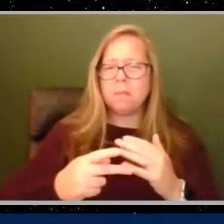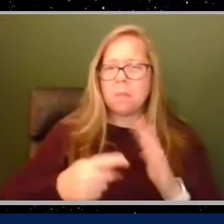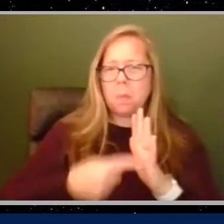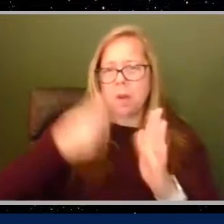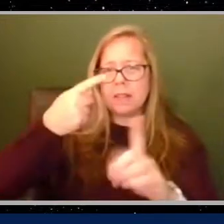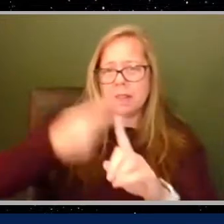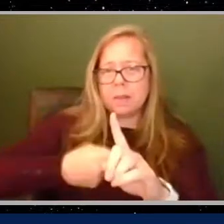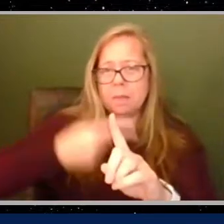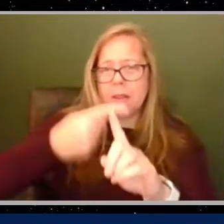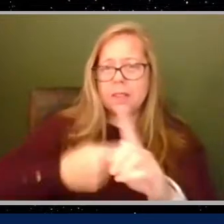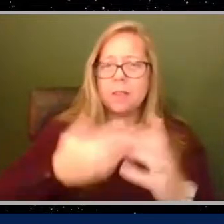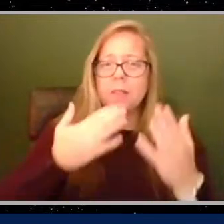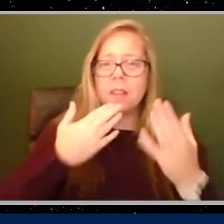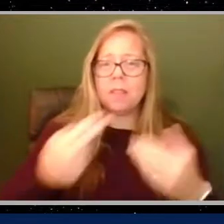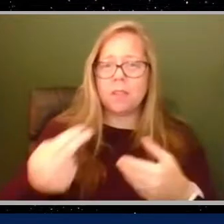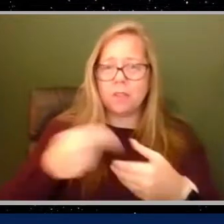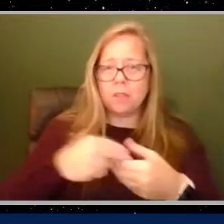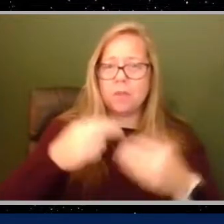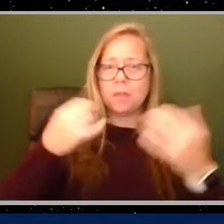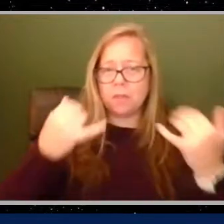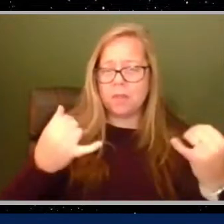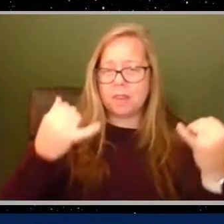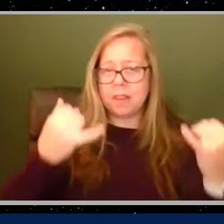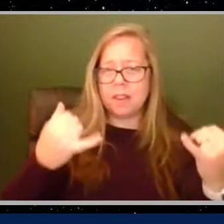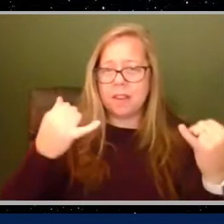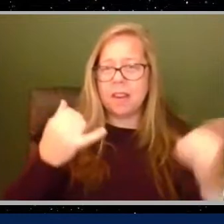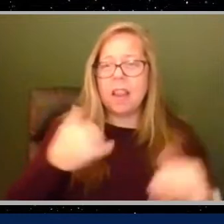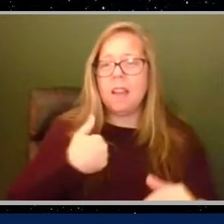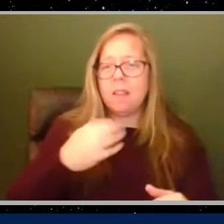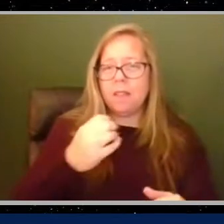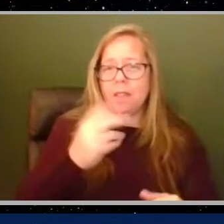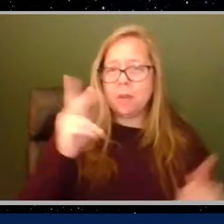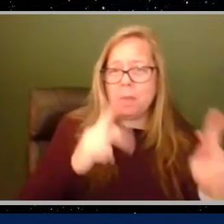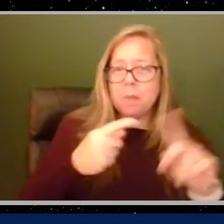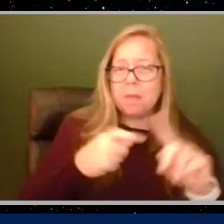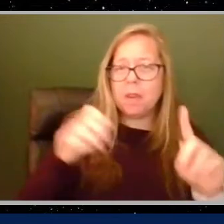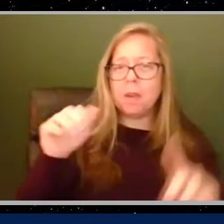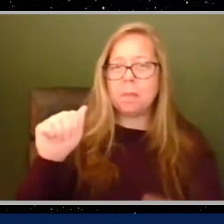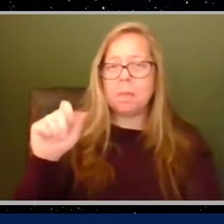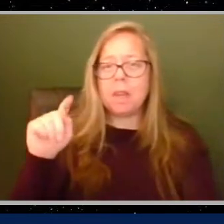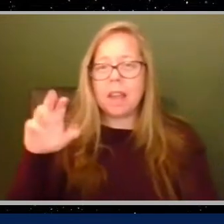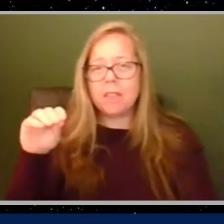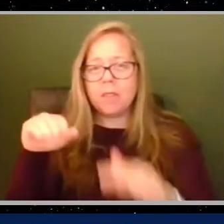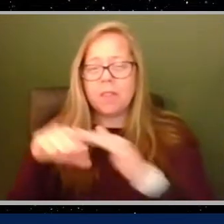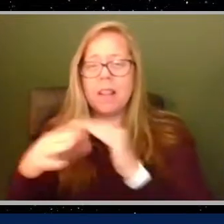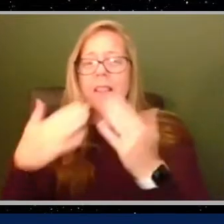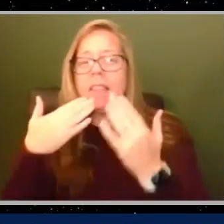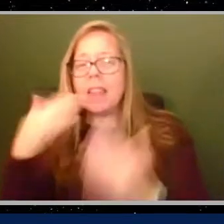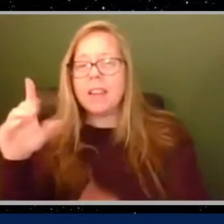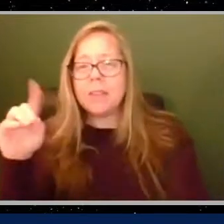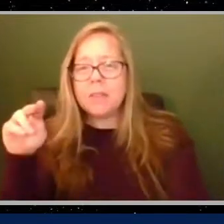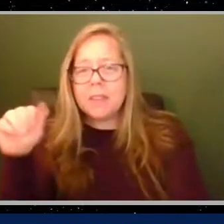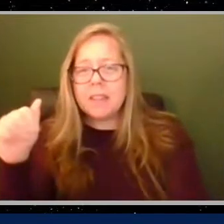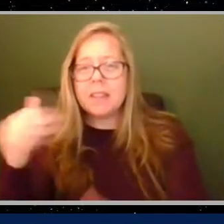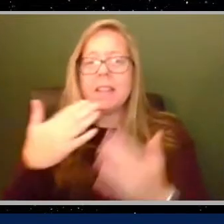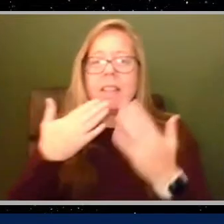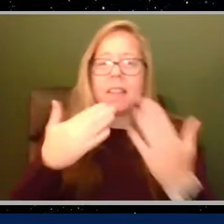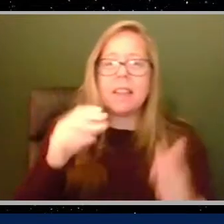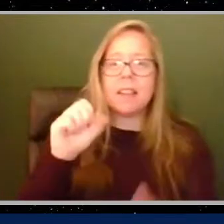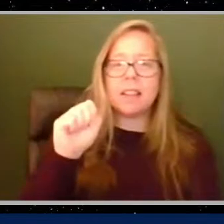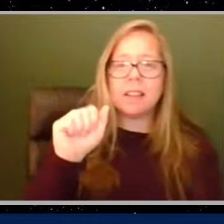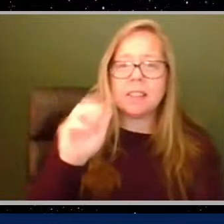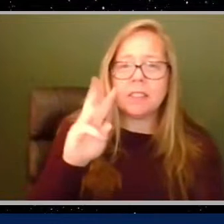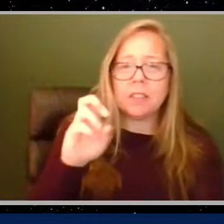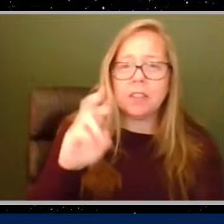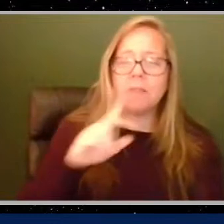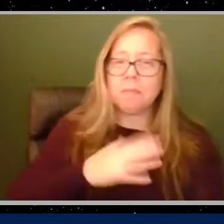today for this special event with the folks, a couple of ambassadors from AstroAccess. Dina and Sawyer, thank you so much for spending time with us today. This was a lot